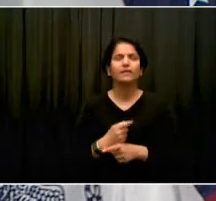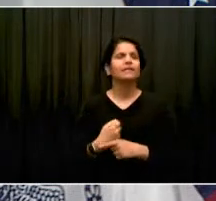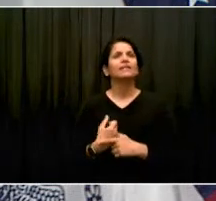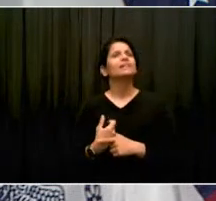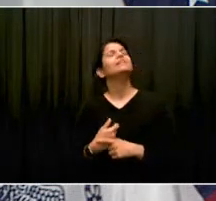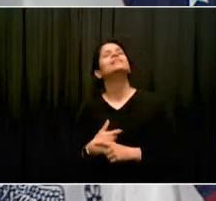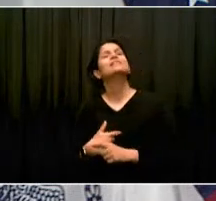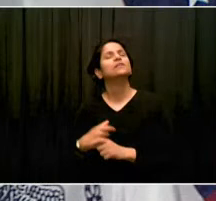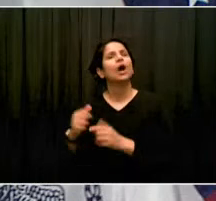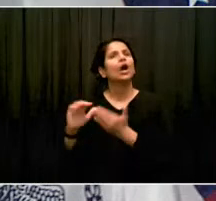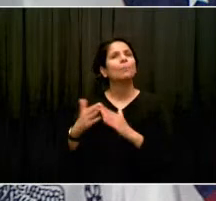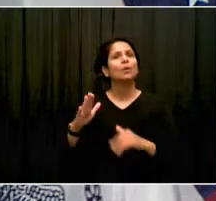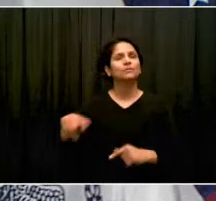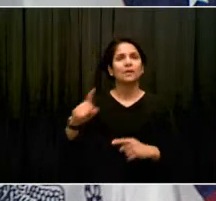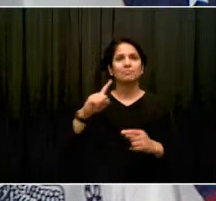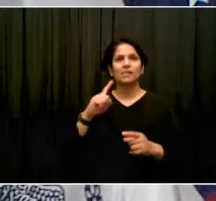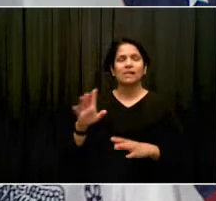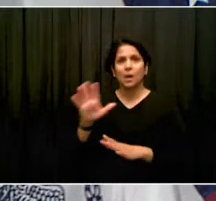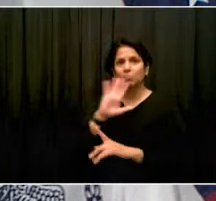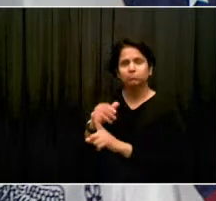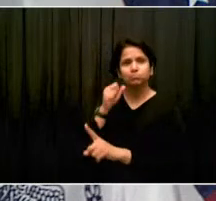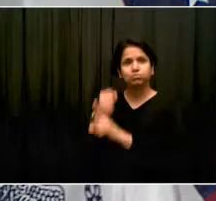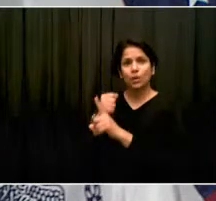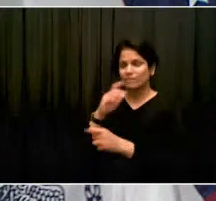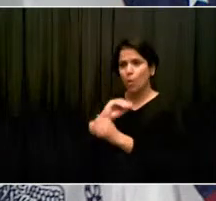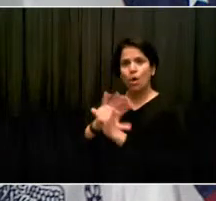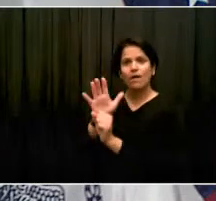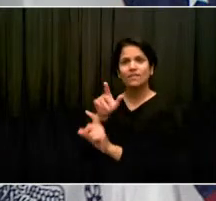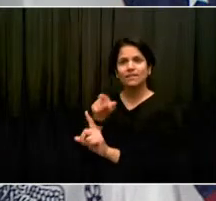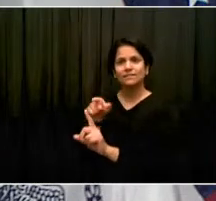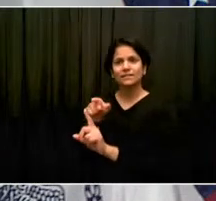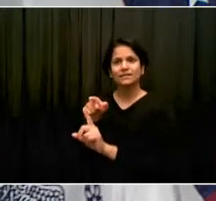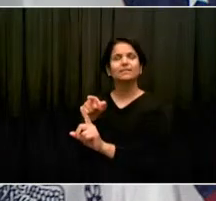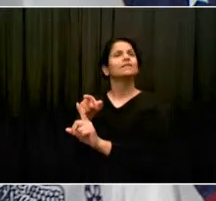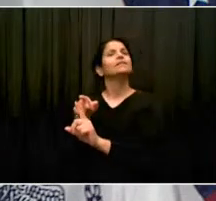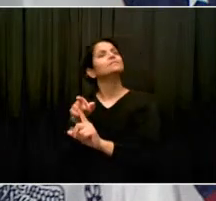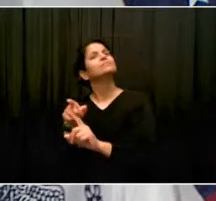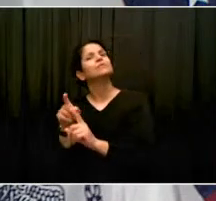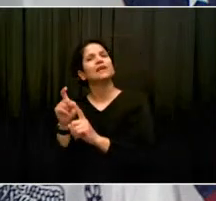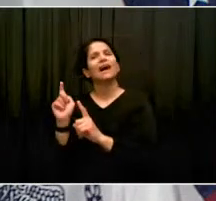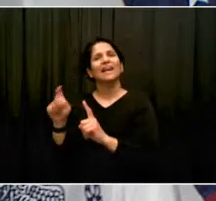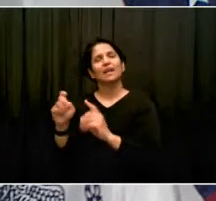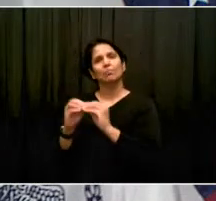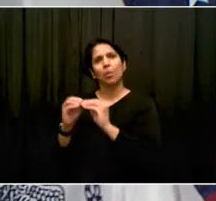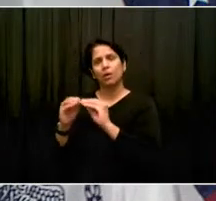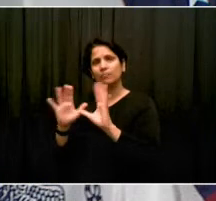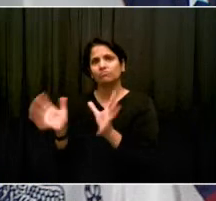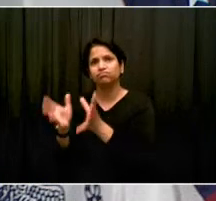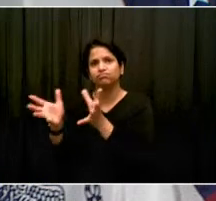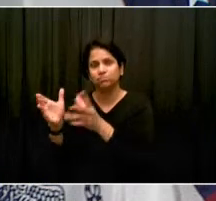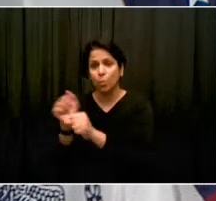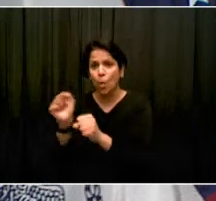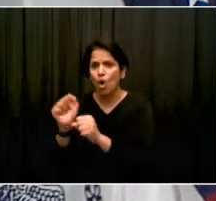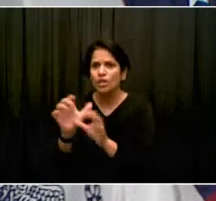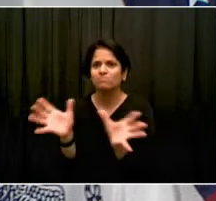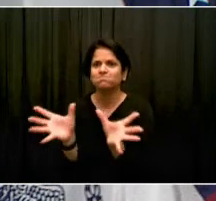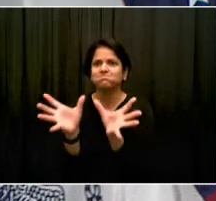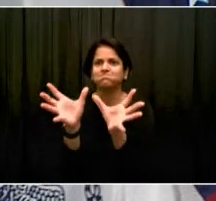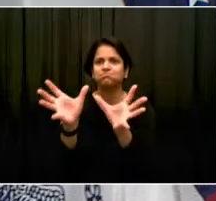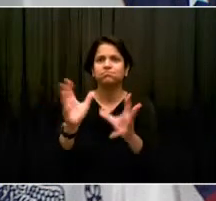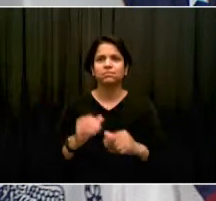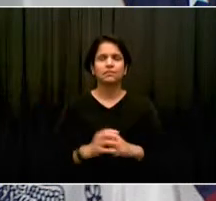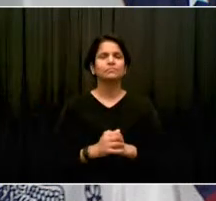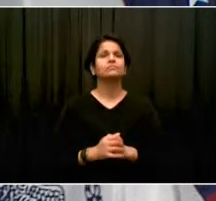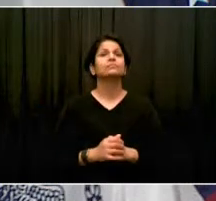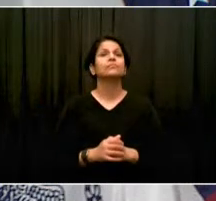I'm finding is the more we make vaccination convenient, the better we're doing. And a lot of the folks who need it the most are some of the